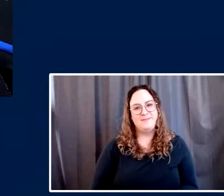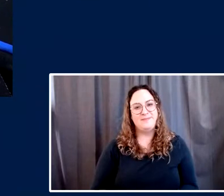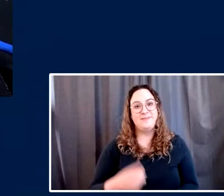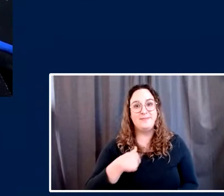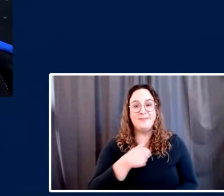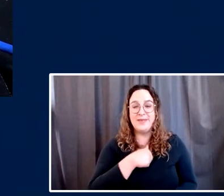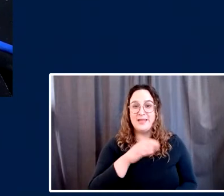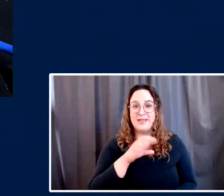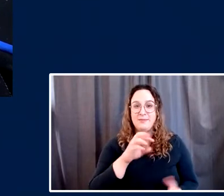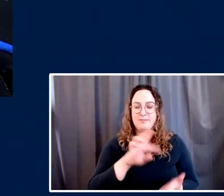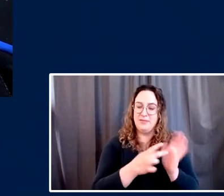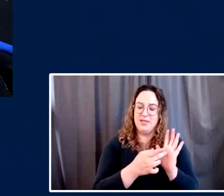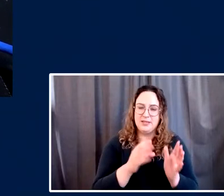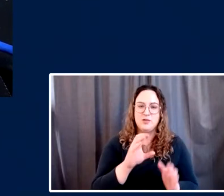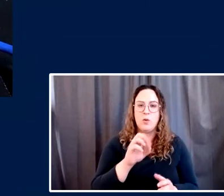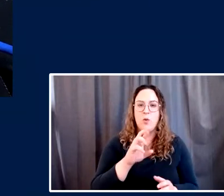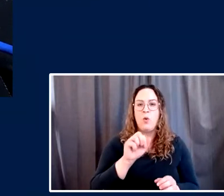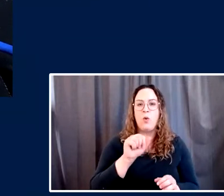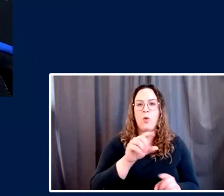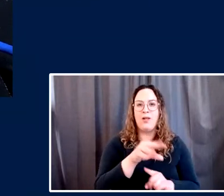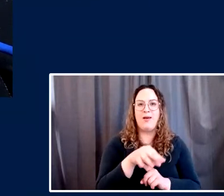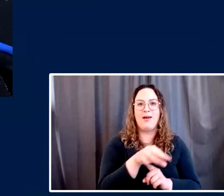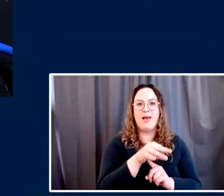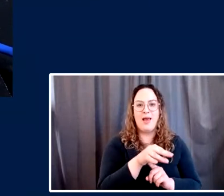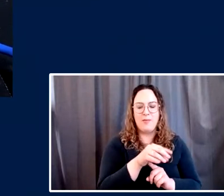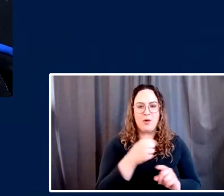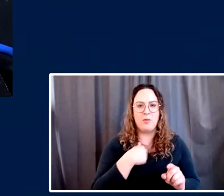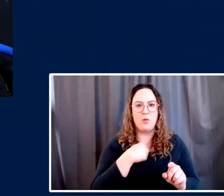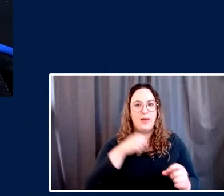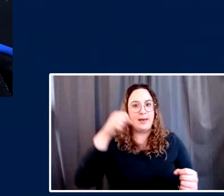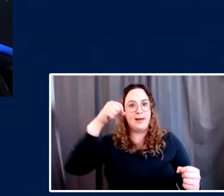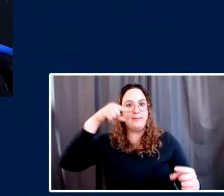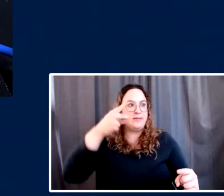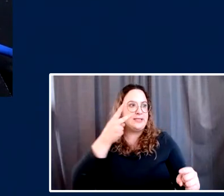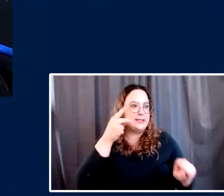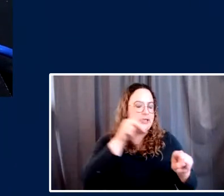can adjust the iris and the zoom